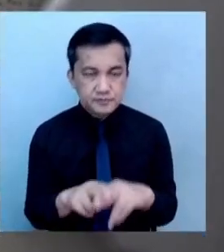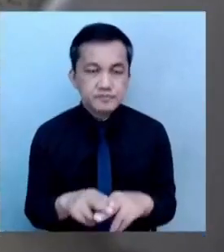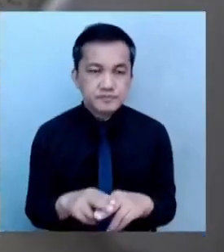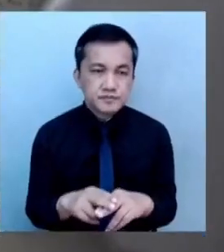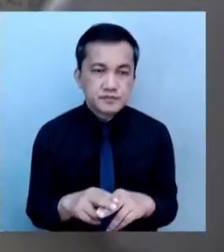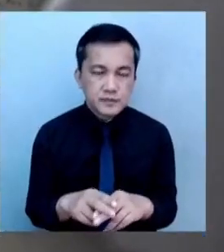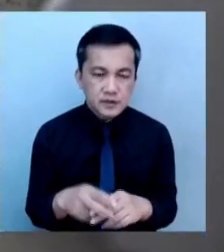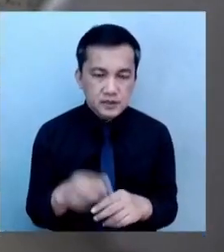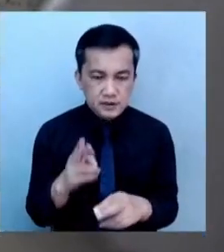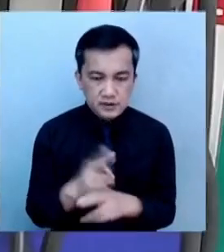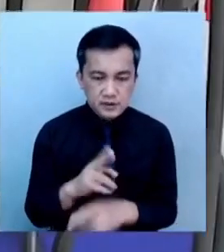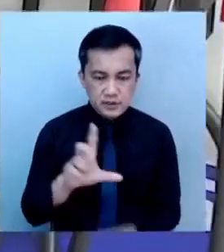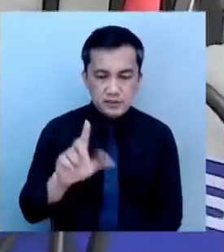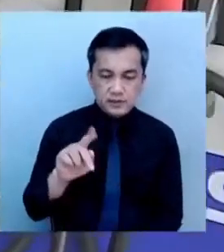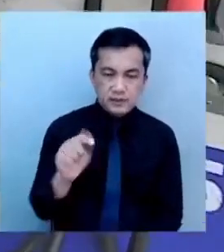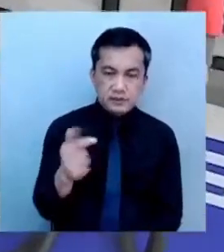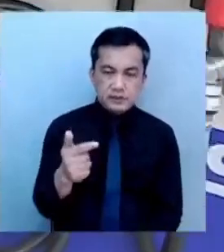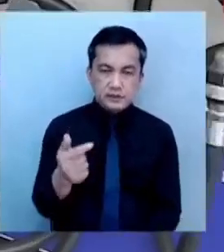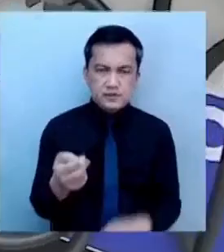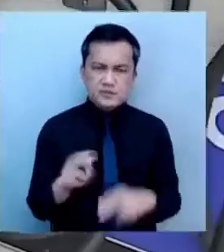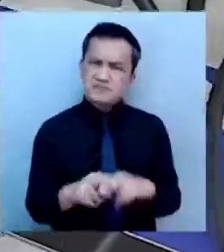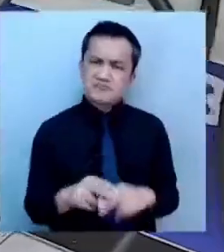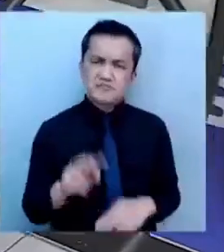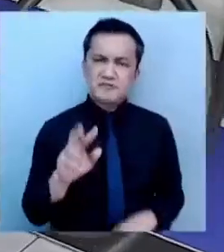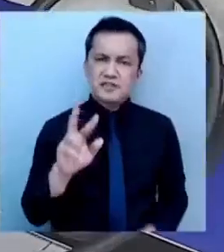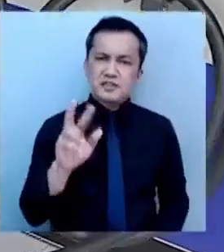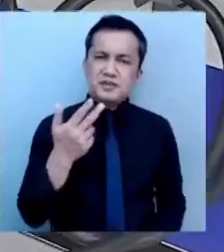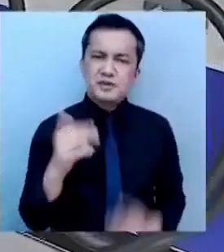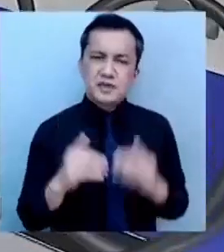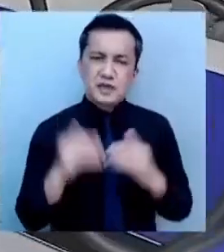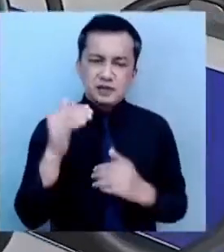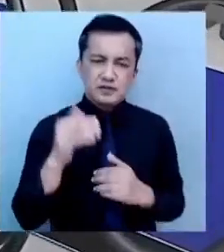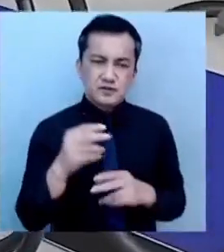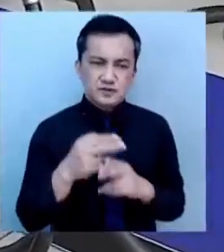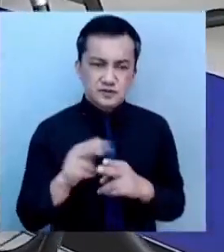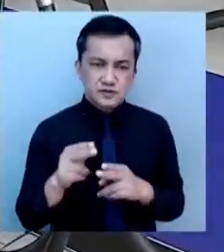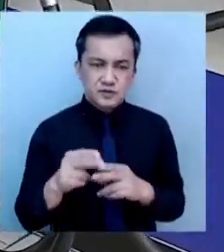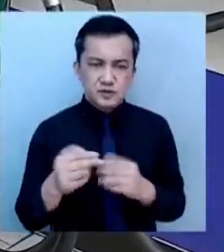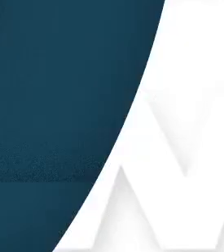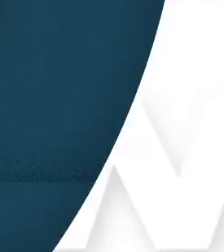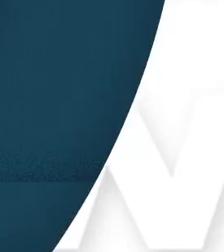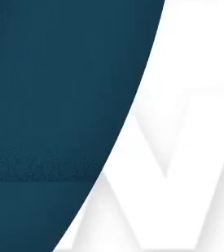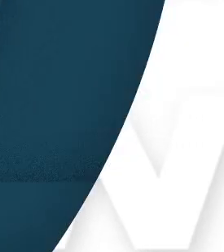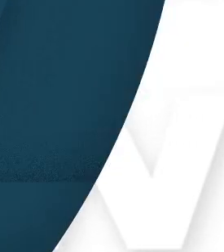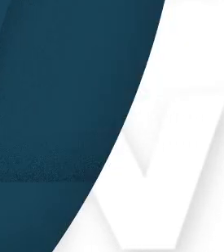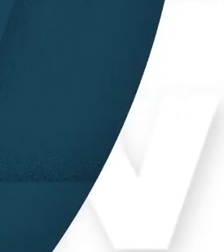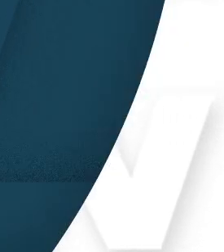LPG tank could be 38 pesos higher soon due to a rise in freight costs.